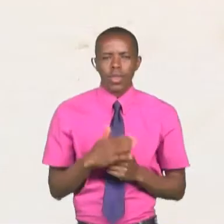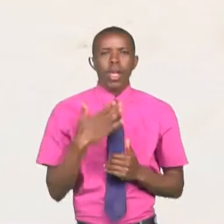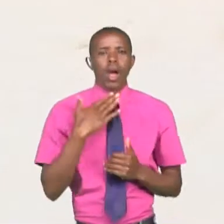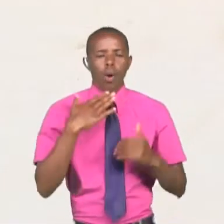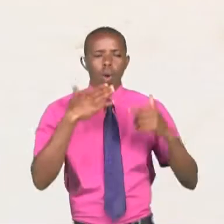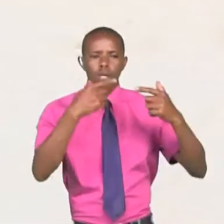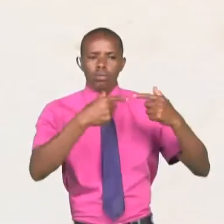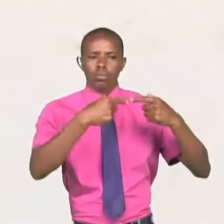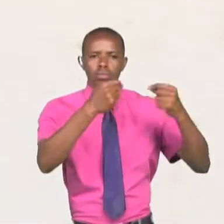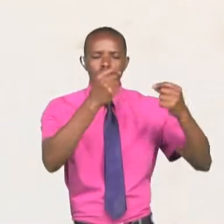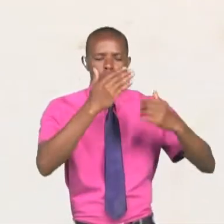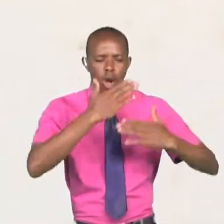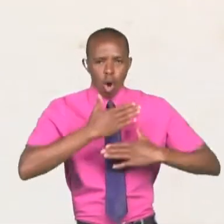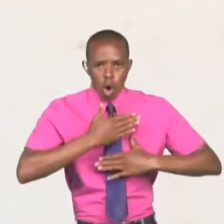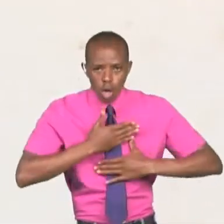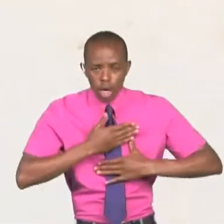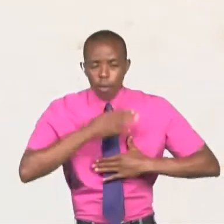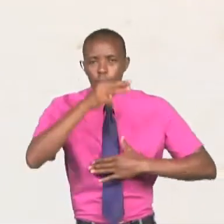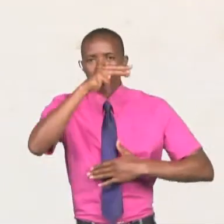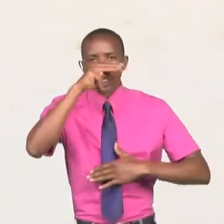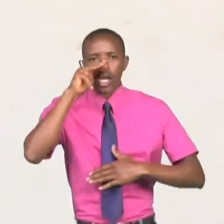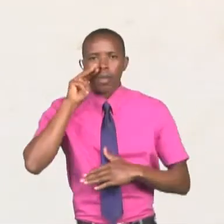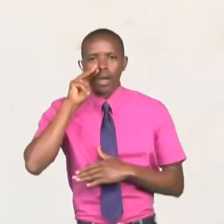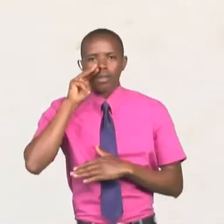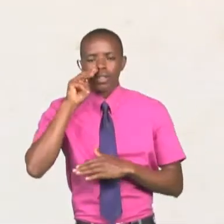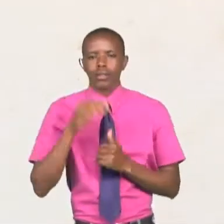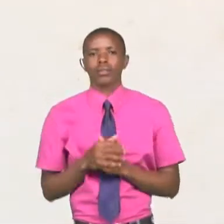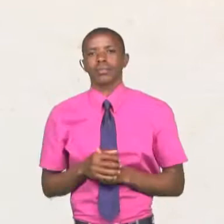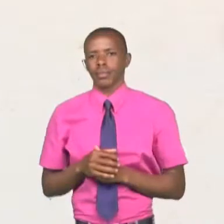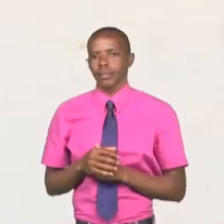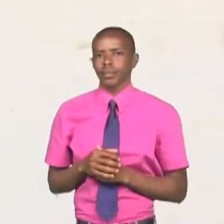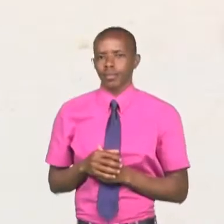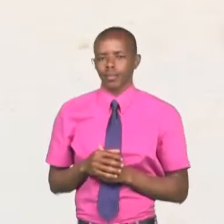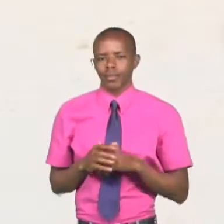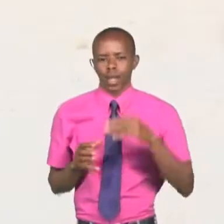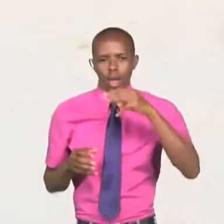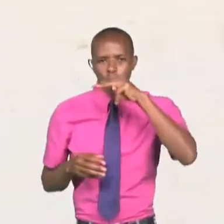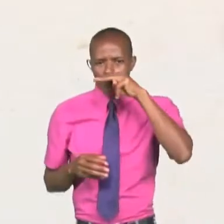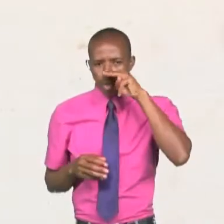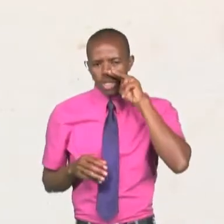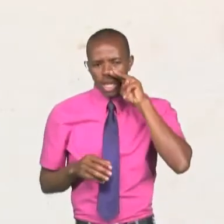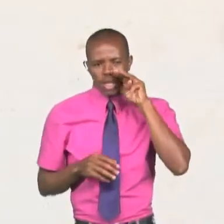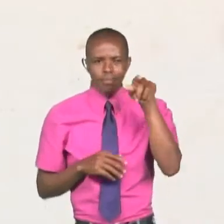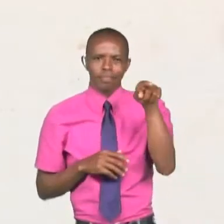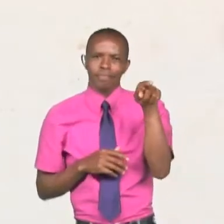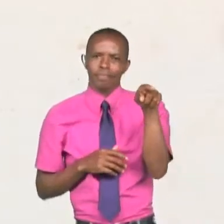kumwambia Mheshimiwa Honorable Musalia Mudavadi. Musalia Mudavadi,